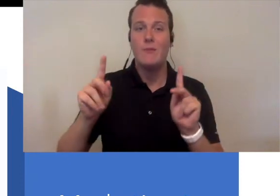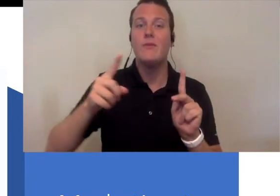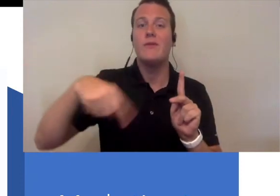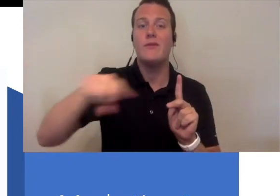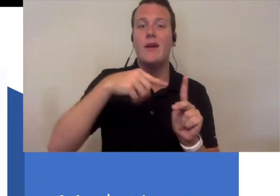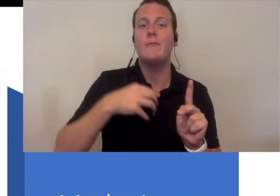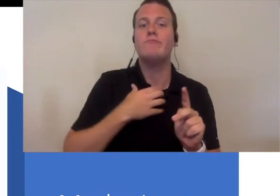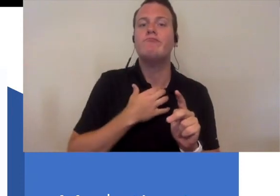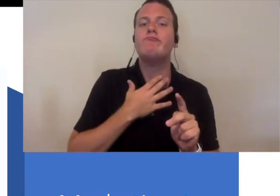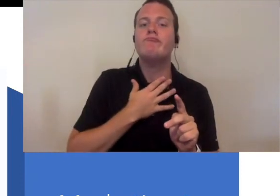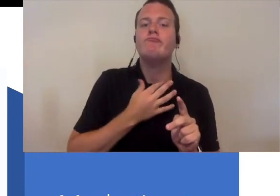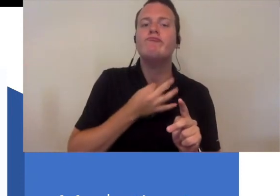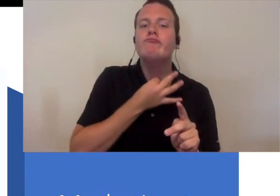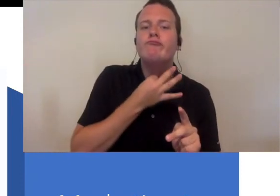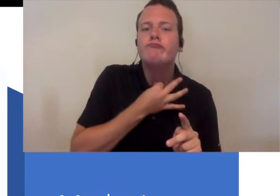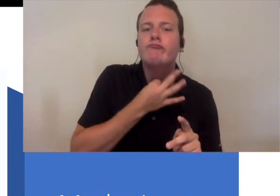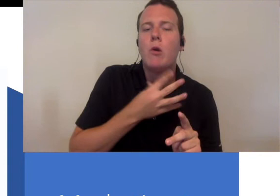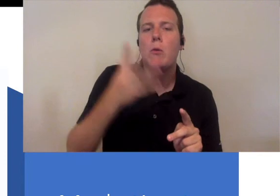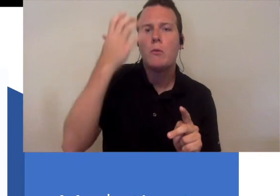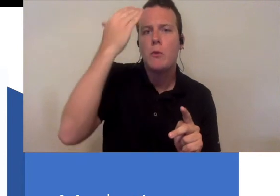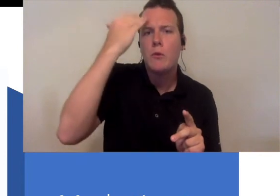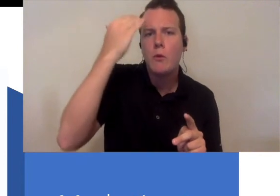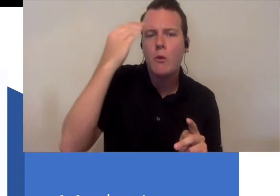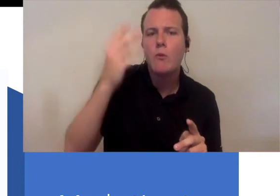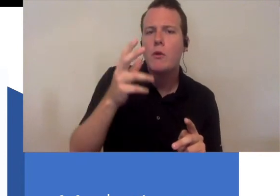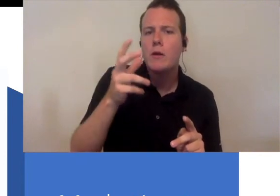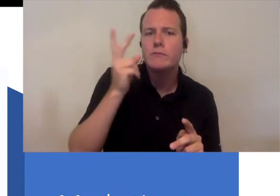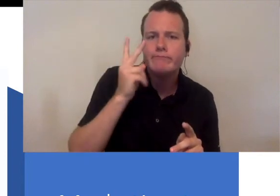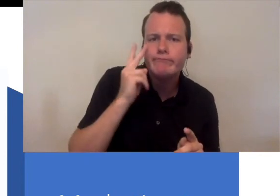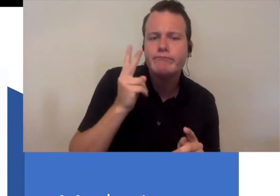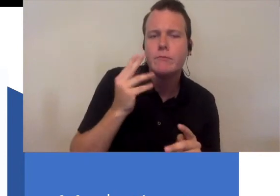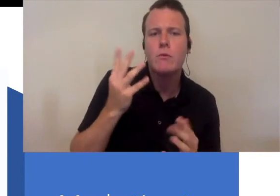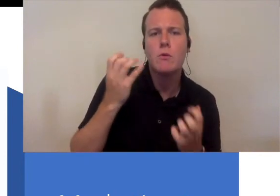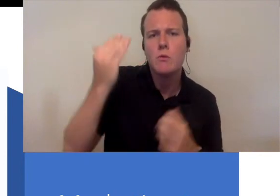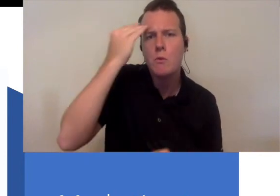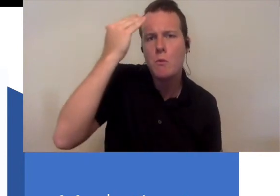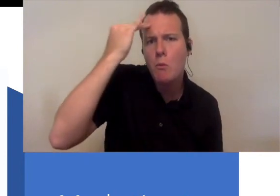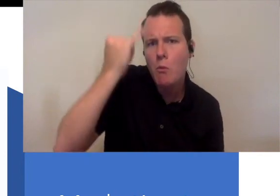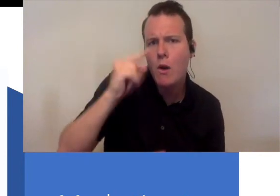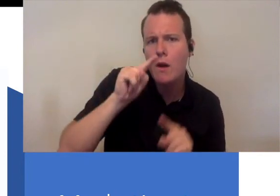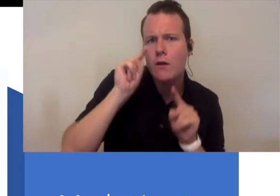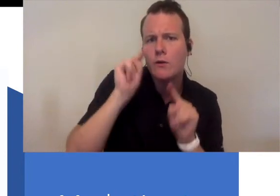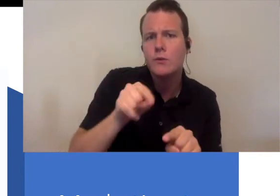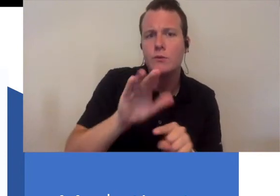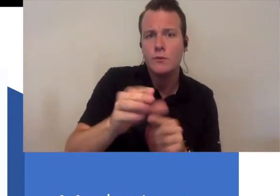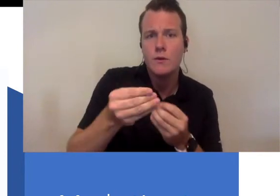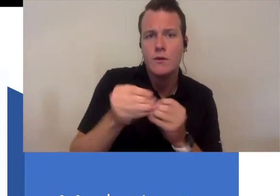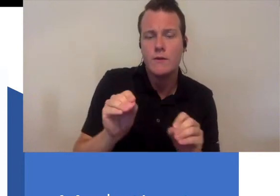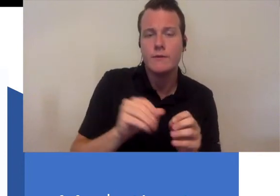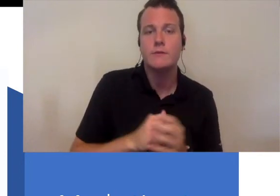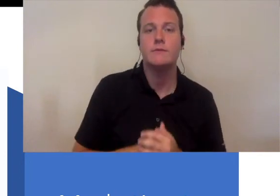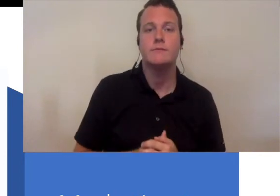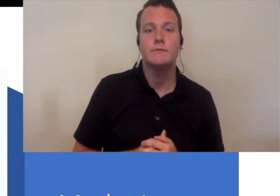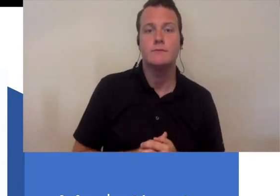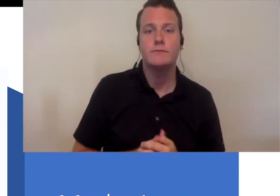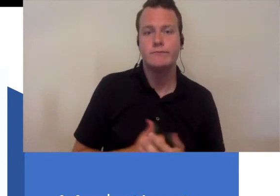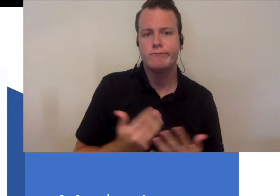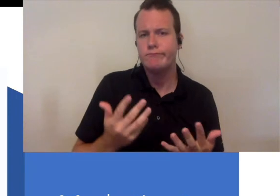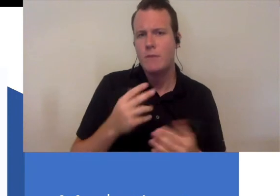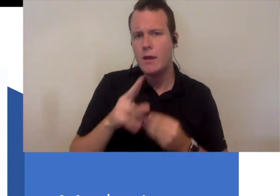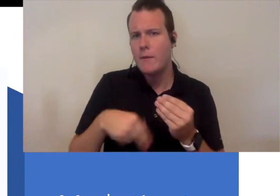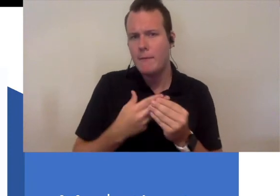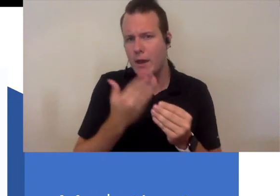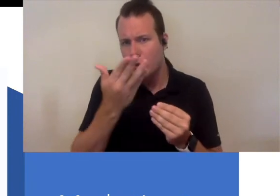to see who you are. They want to know what you're doing. They want to know why they can go to your office. What is it about